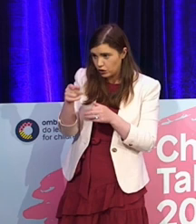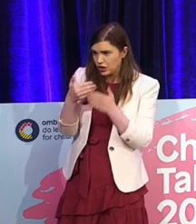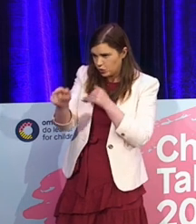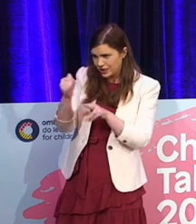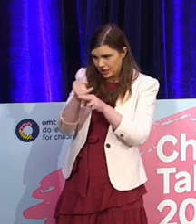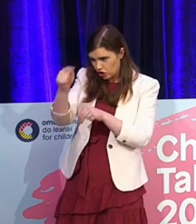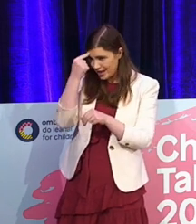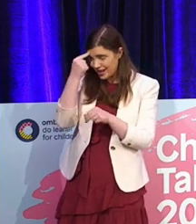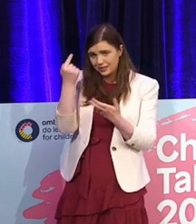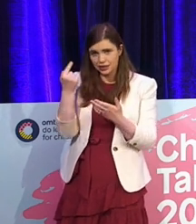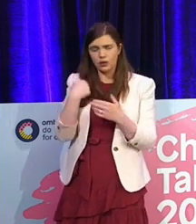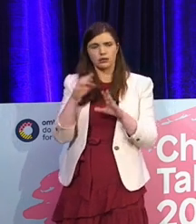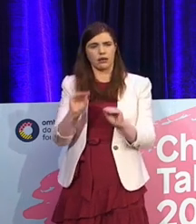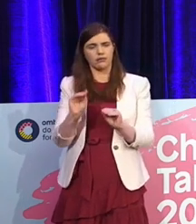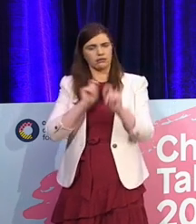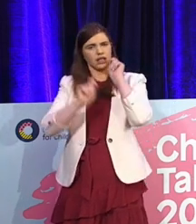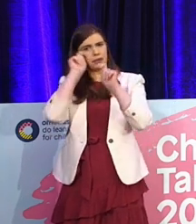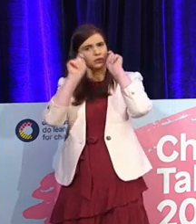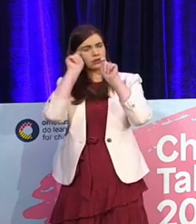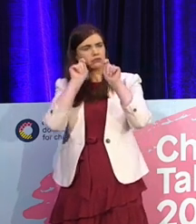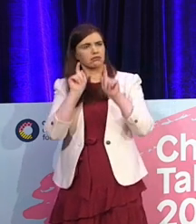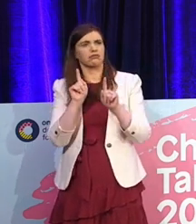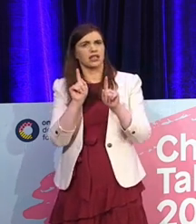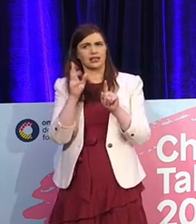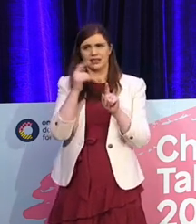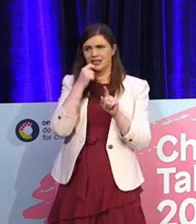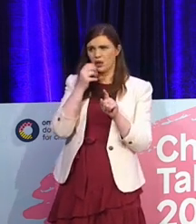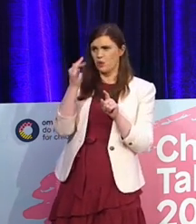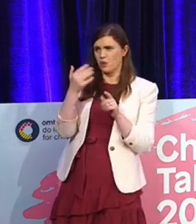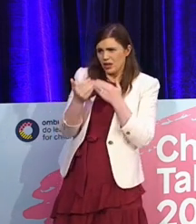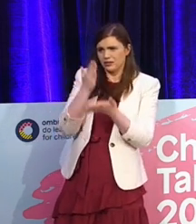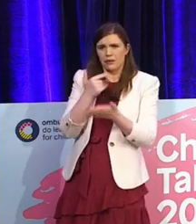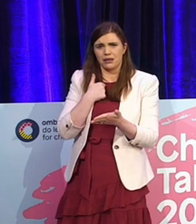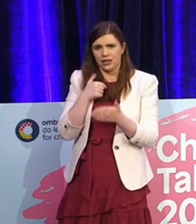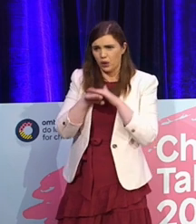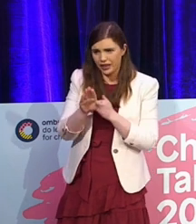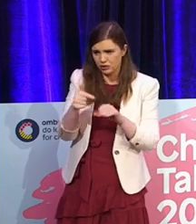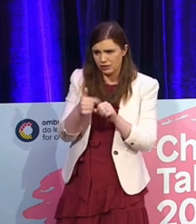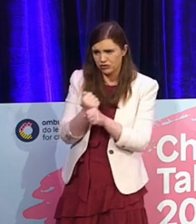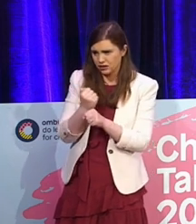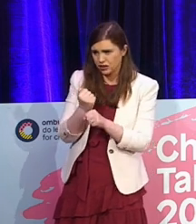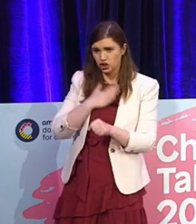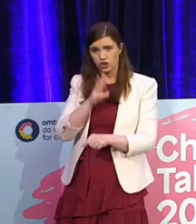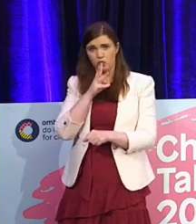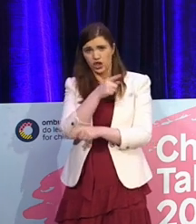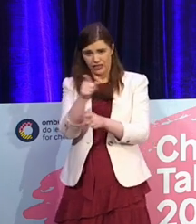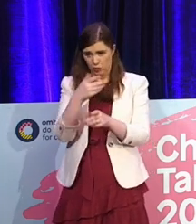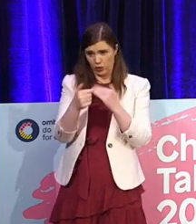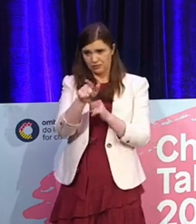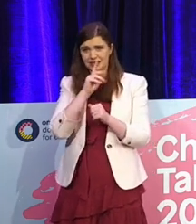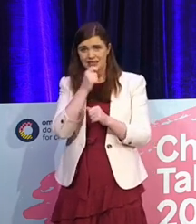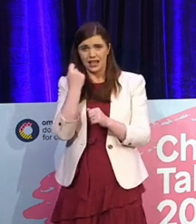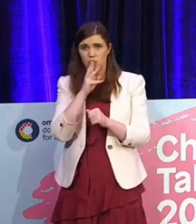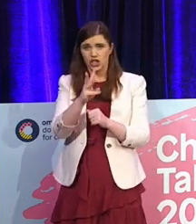head. So I stop and I think for a minute. What is actually stopping me? It's just words. So then